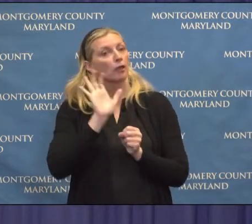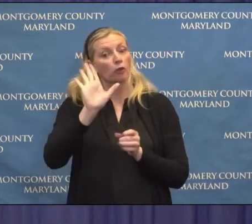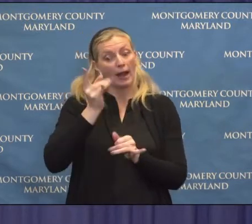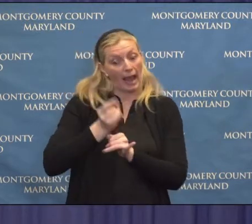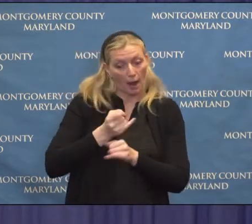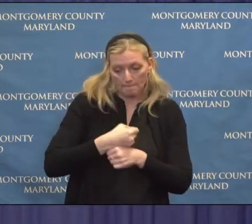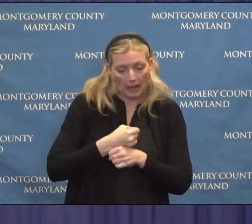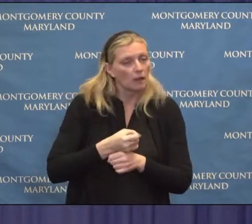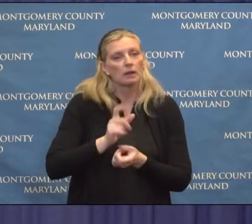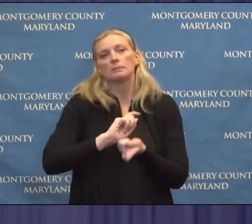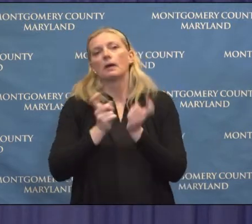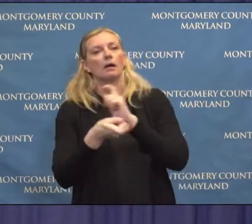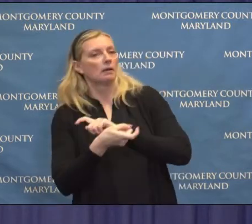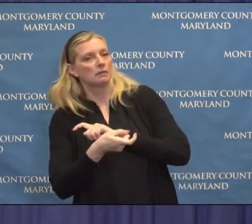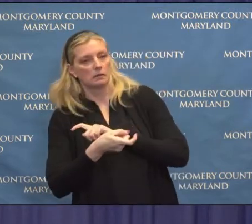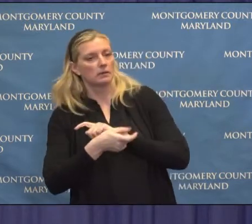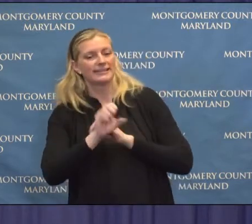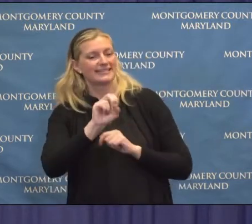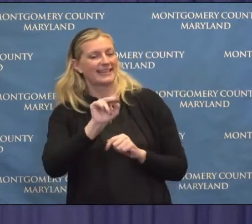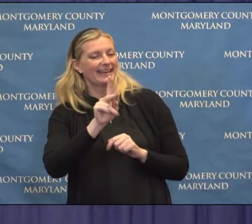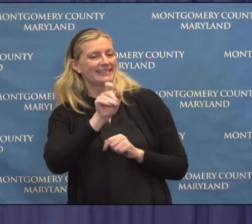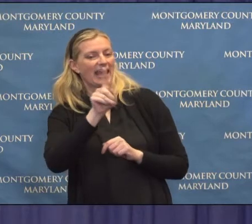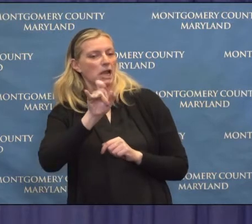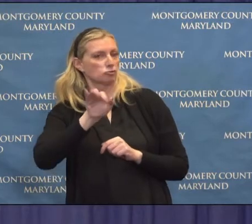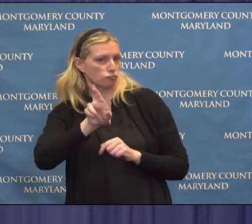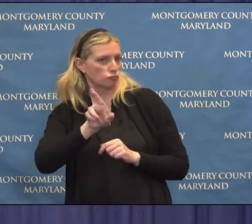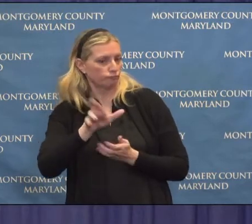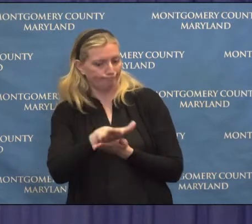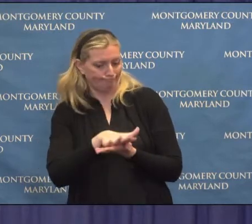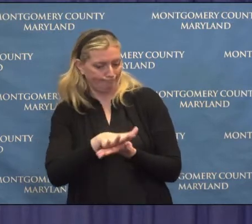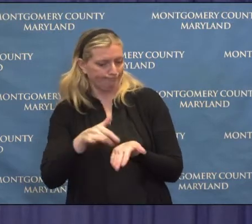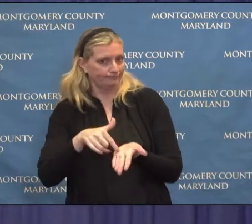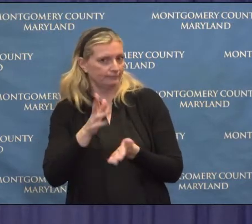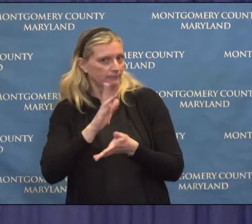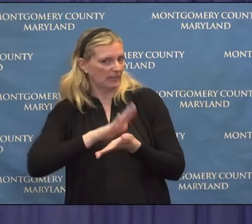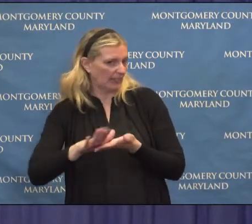into sanitizer production, we're buying that.